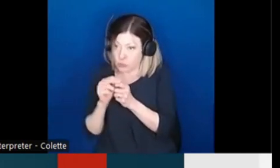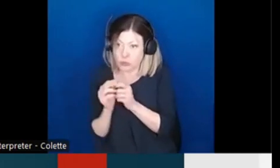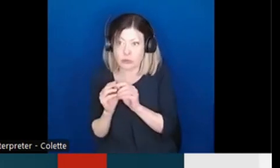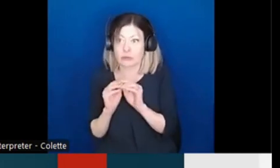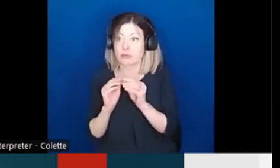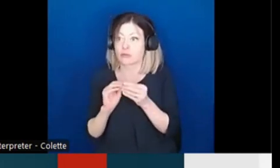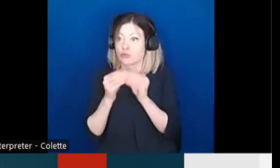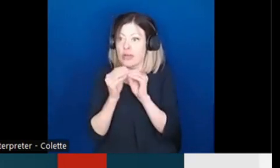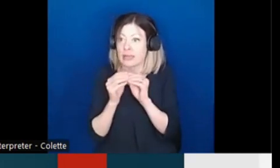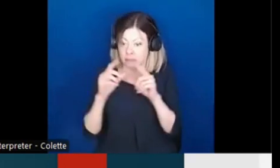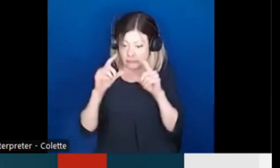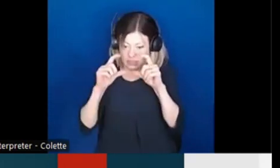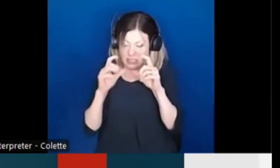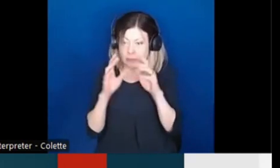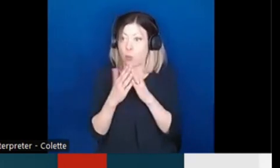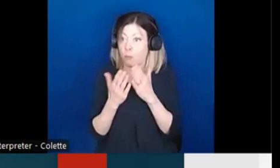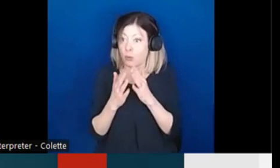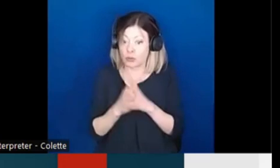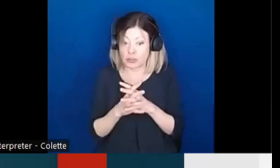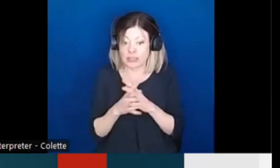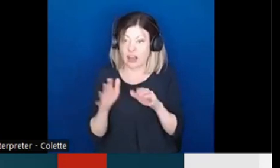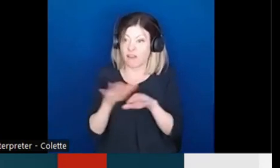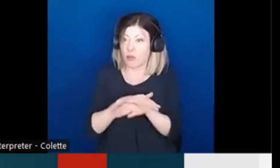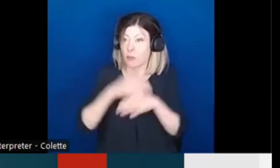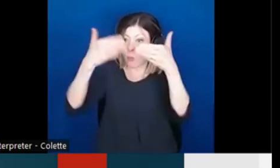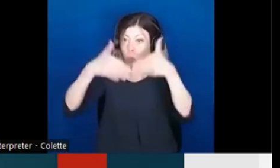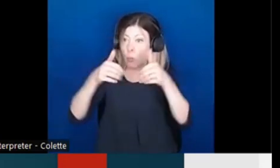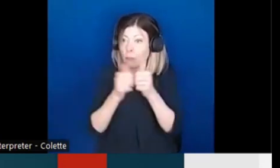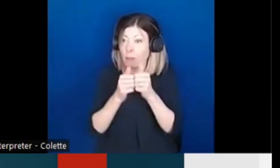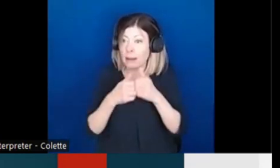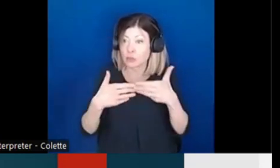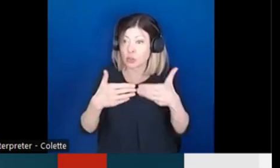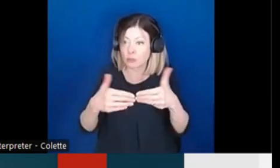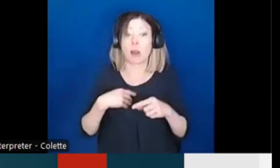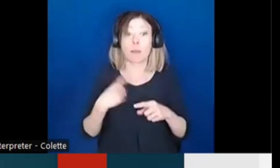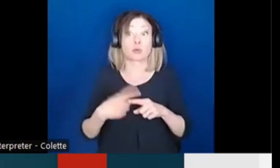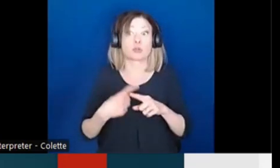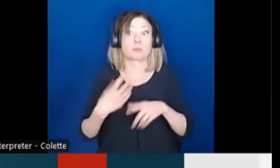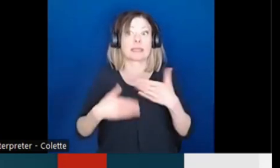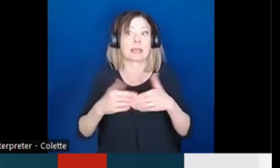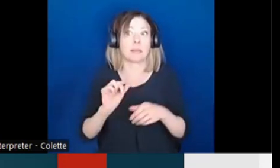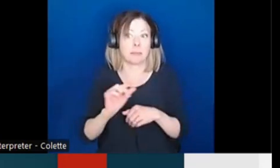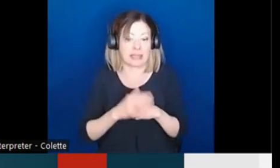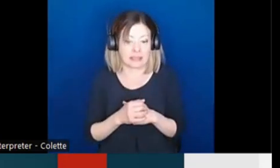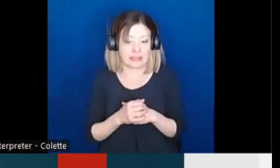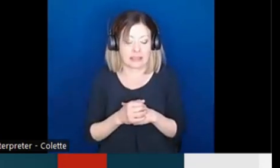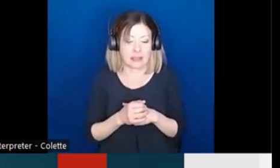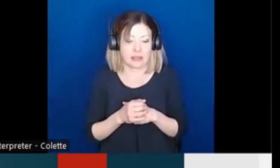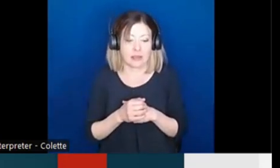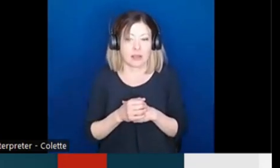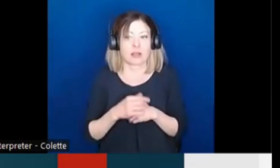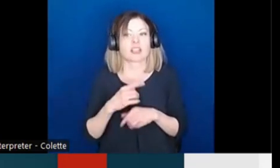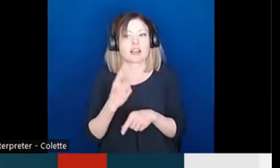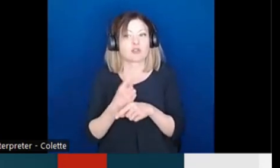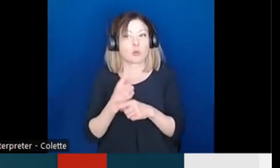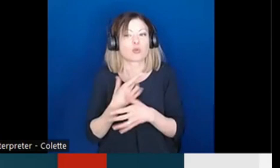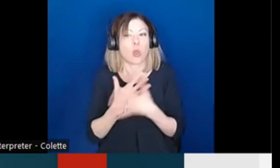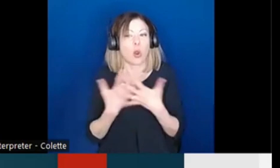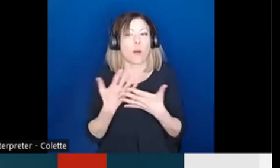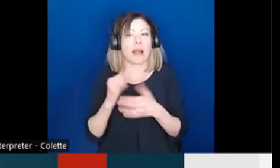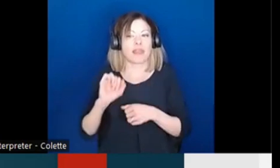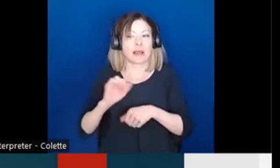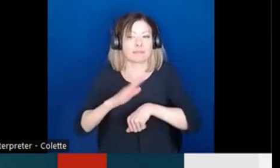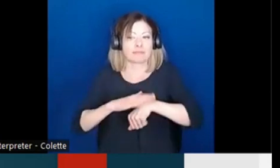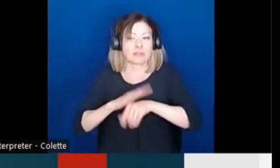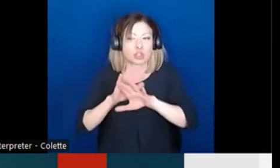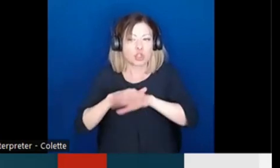make their own little books, cover them in wallpaper and so on. Right, I'm going to speed up a little bit now. I've talked quite a lot about the childhood, but I do think that's very